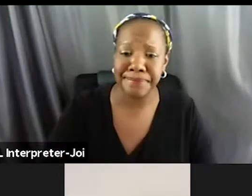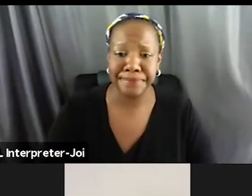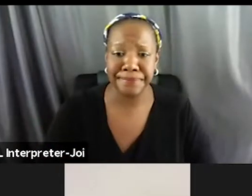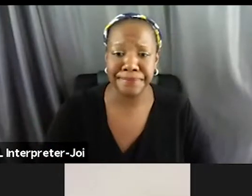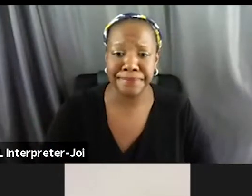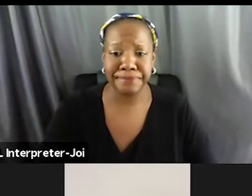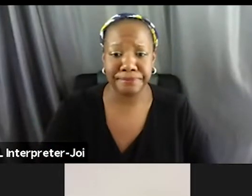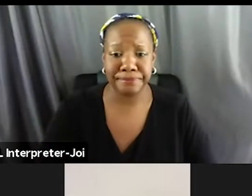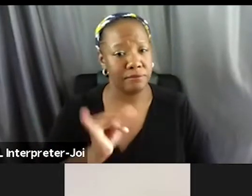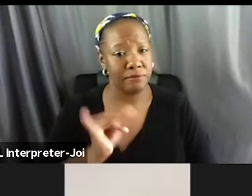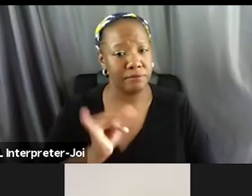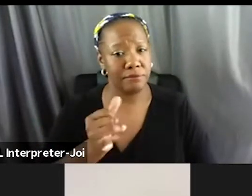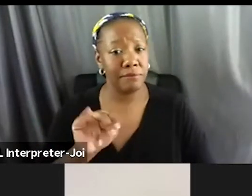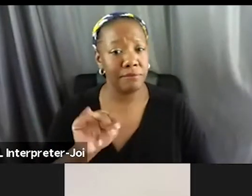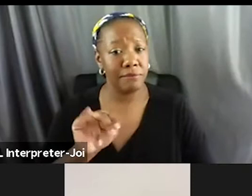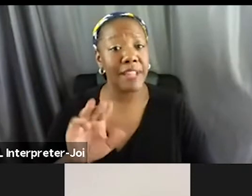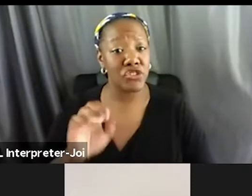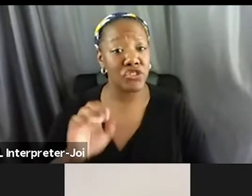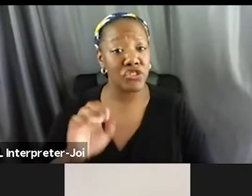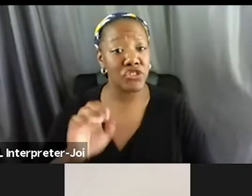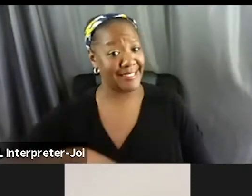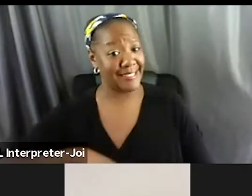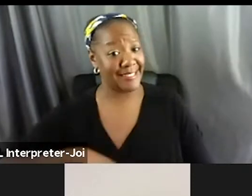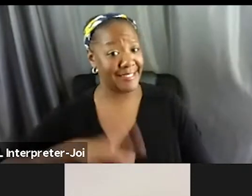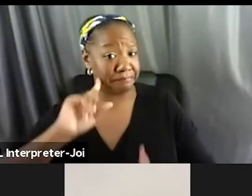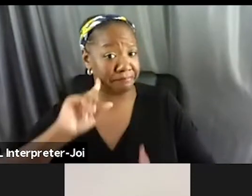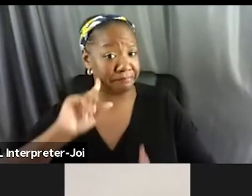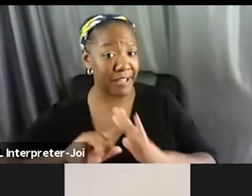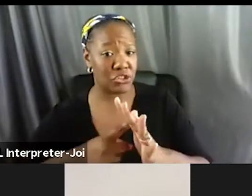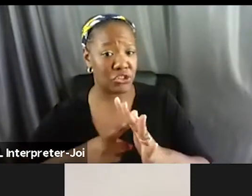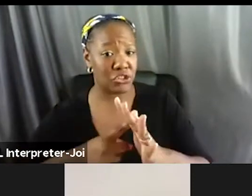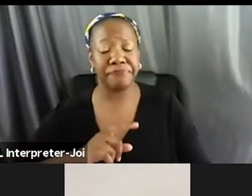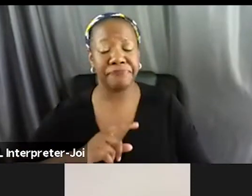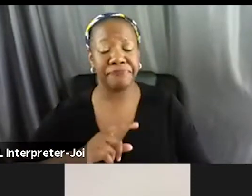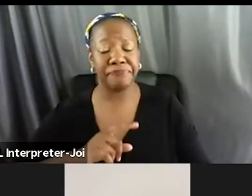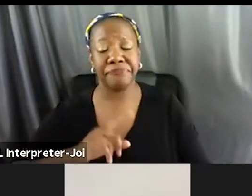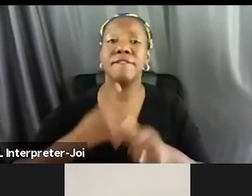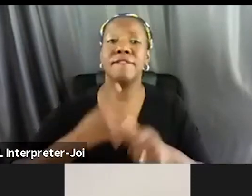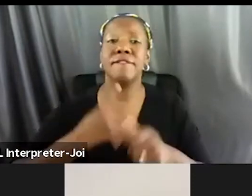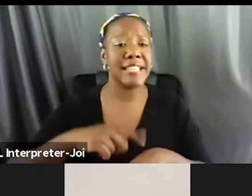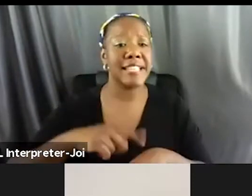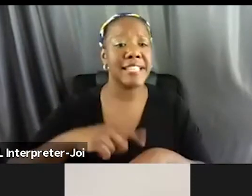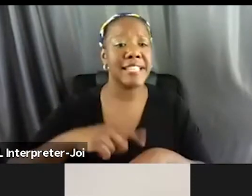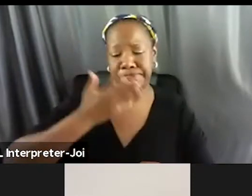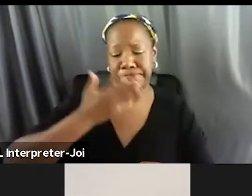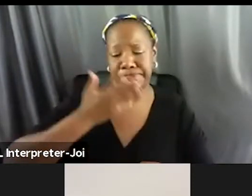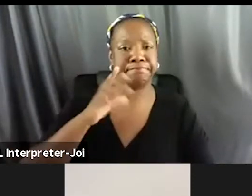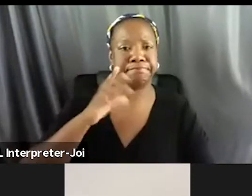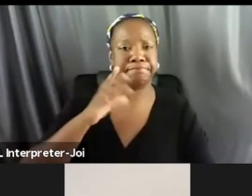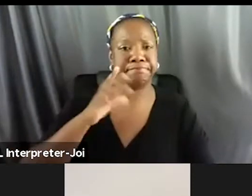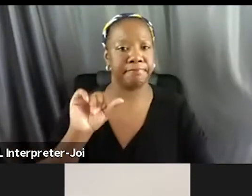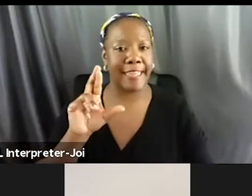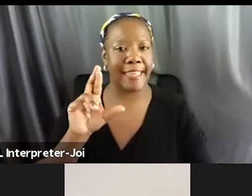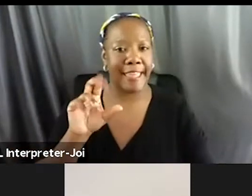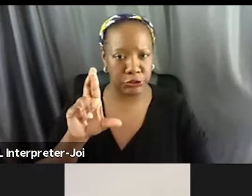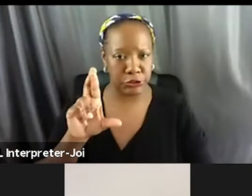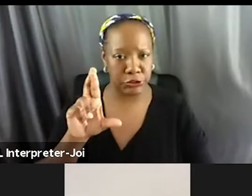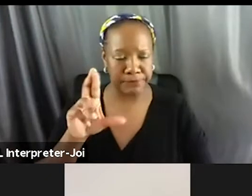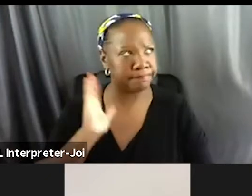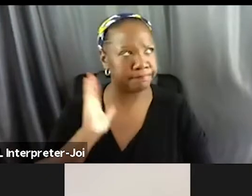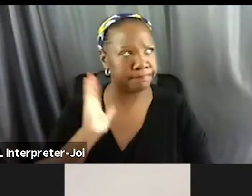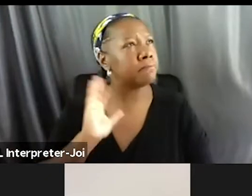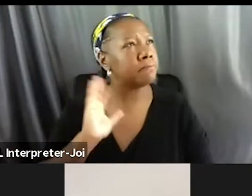Well, I'll start. This is Janice. The first time I was diagnosed with cancer was in